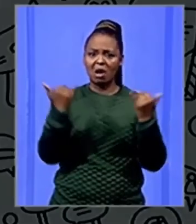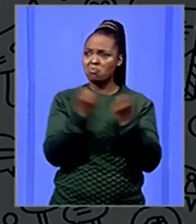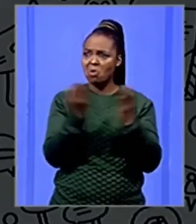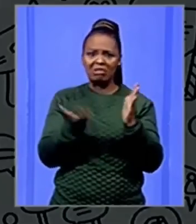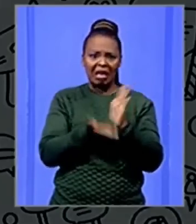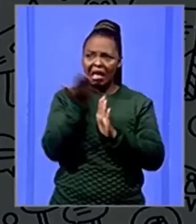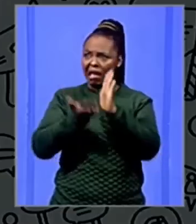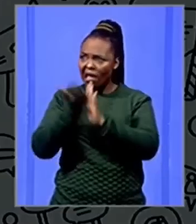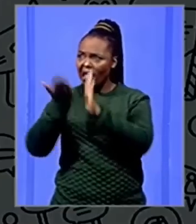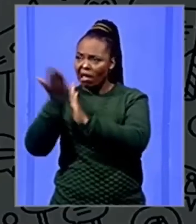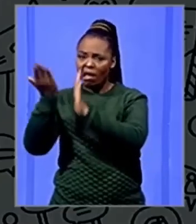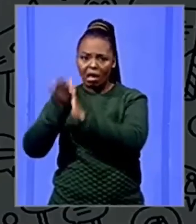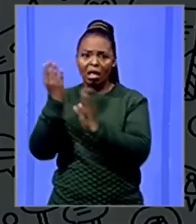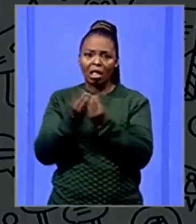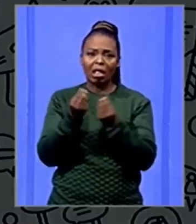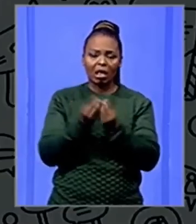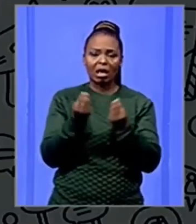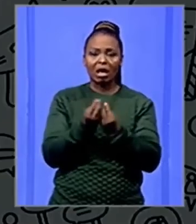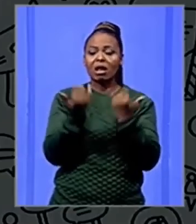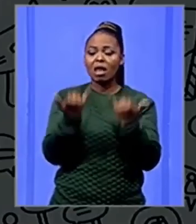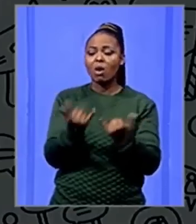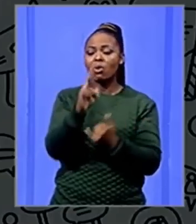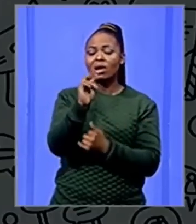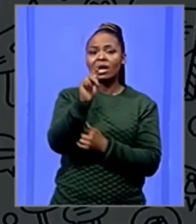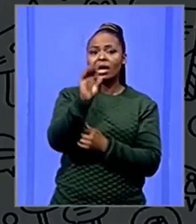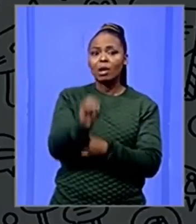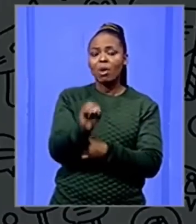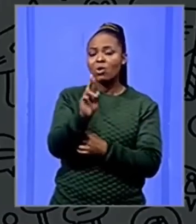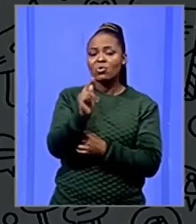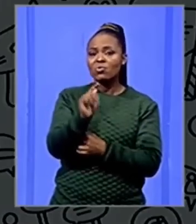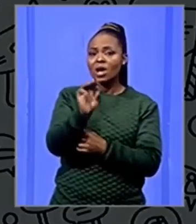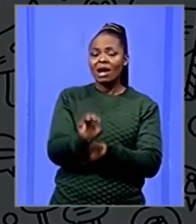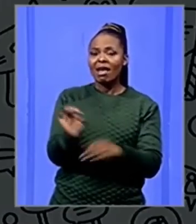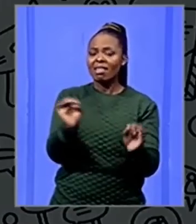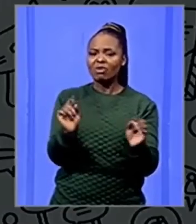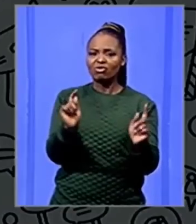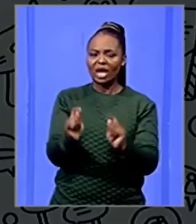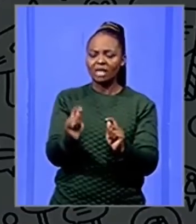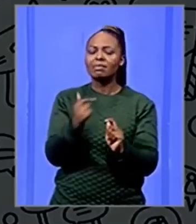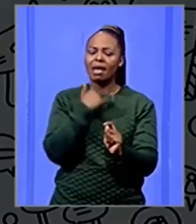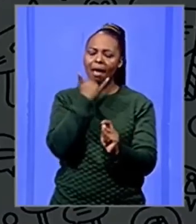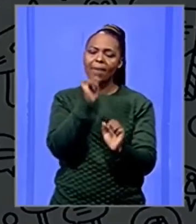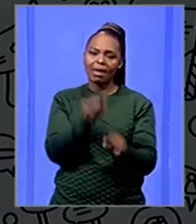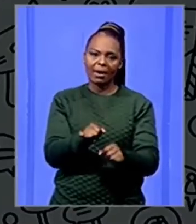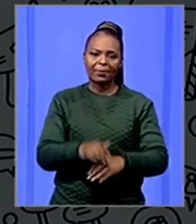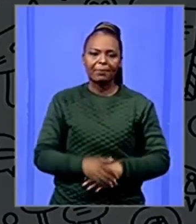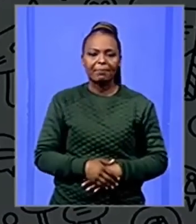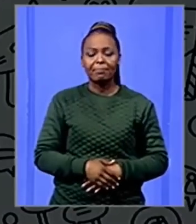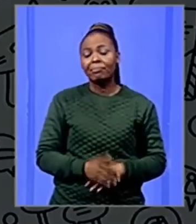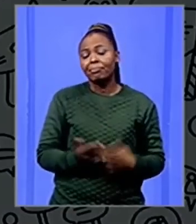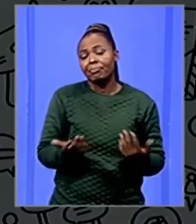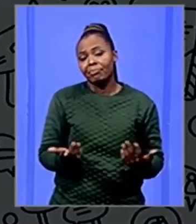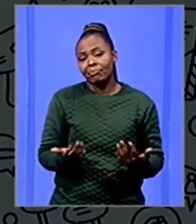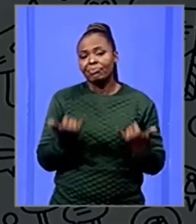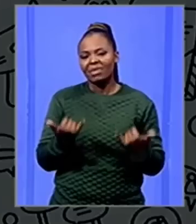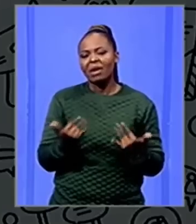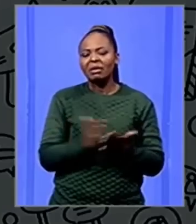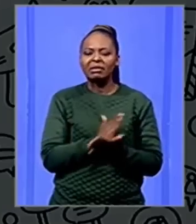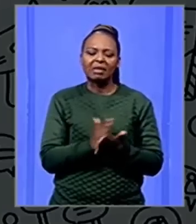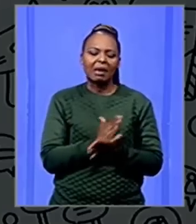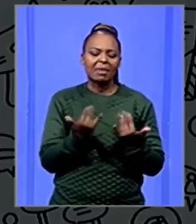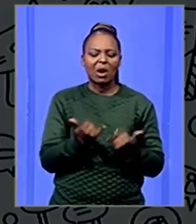gore seemo sa repo rate se bo se sa fetoga ga jaana. Bagwebi potlana ba tla ungelwa ba tla kgona go